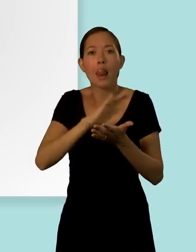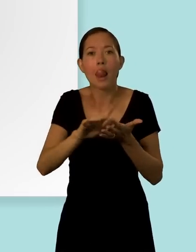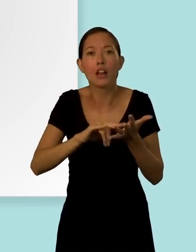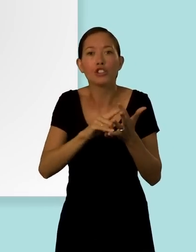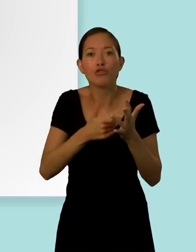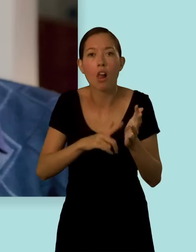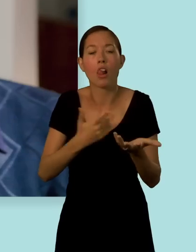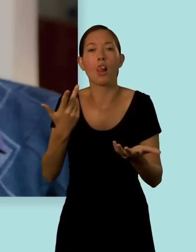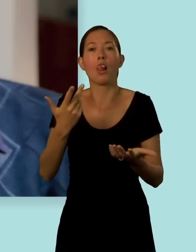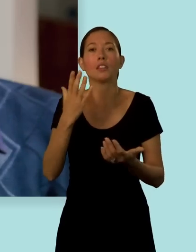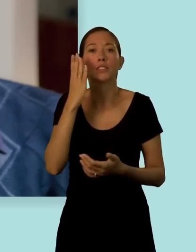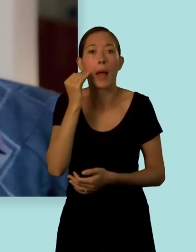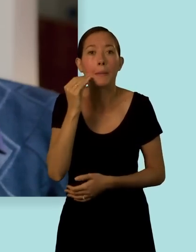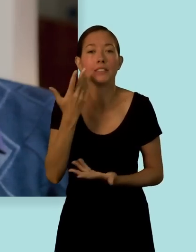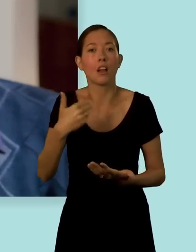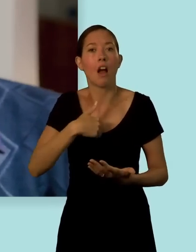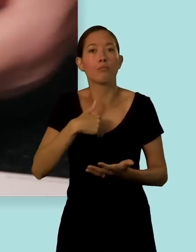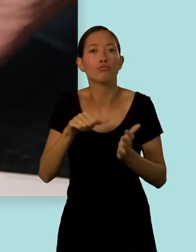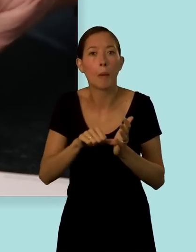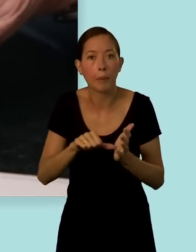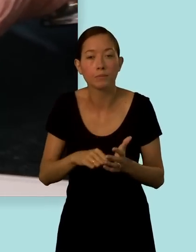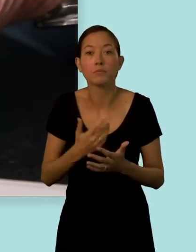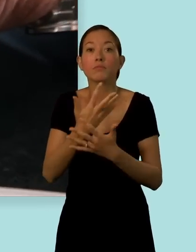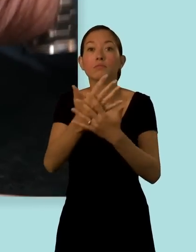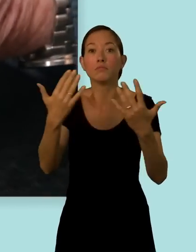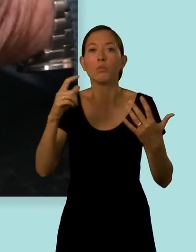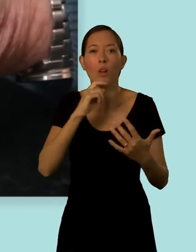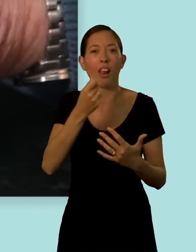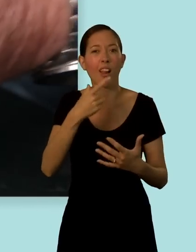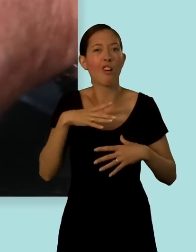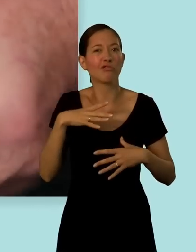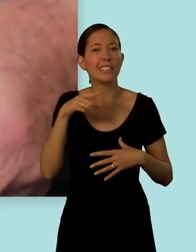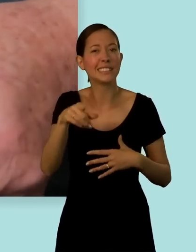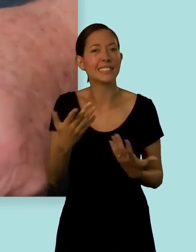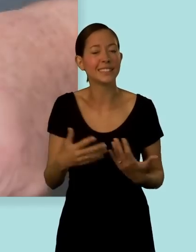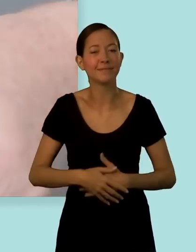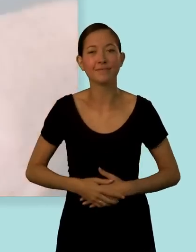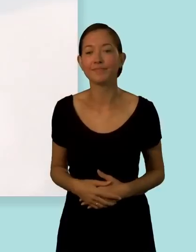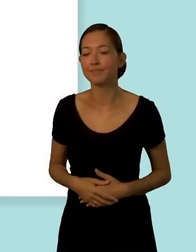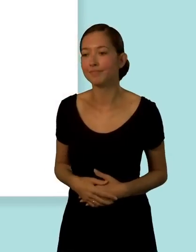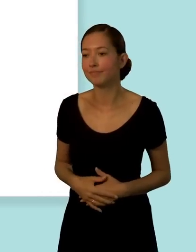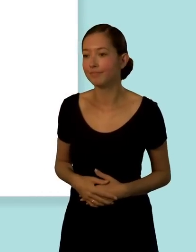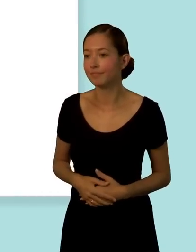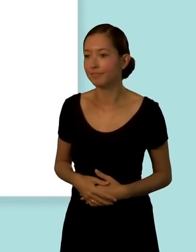diabetes or heart problems. In many cases, the person will already be taking some of these medicines.